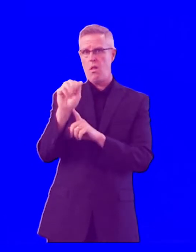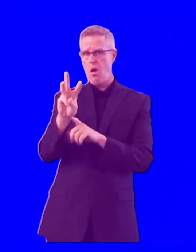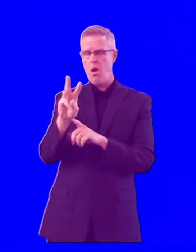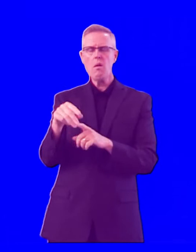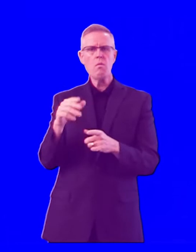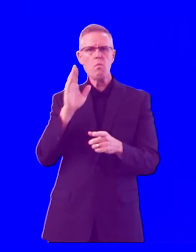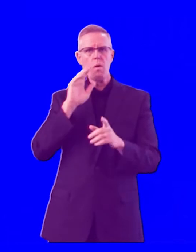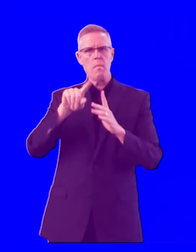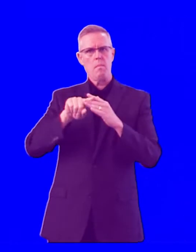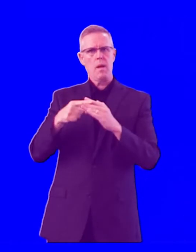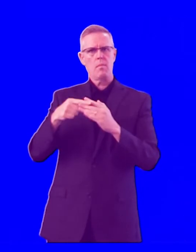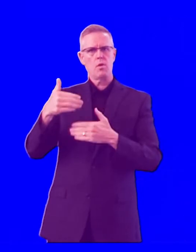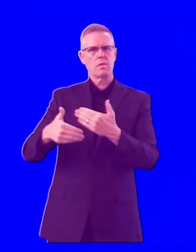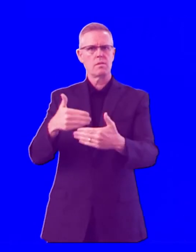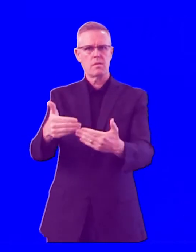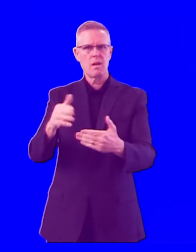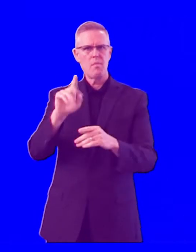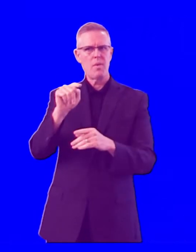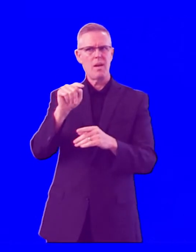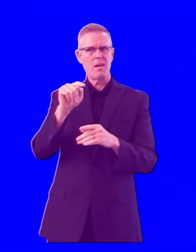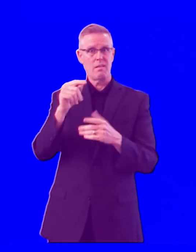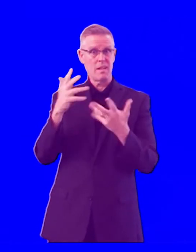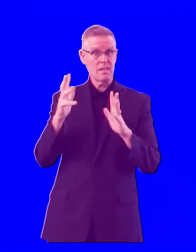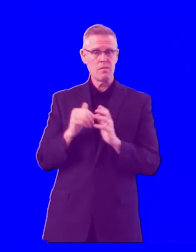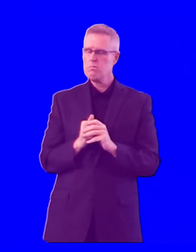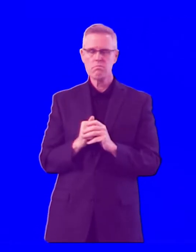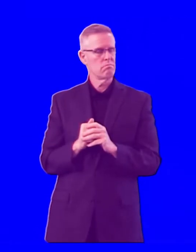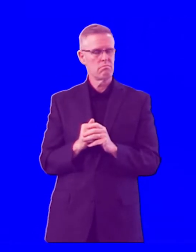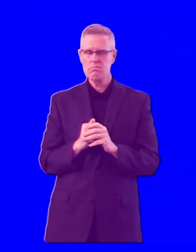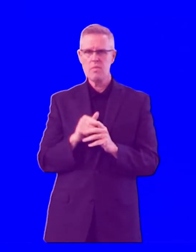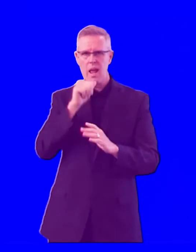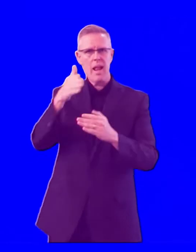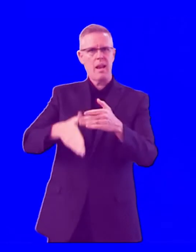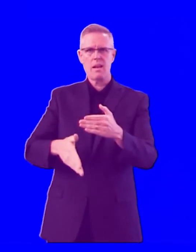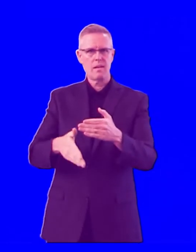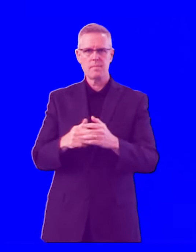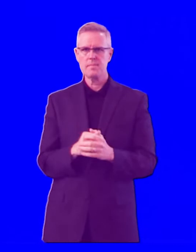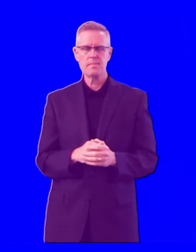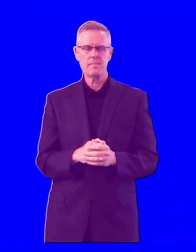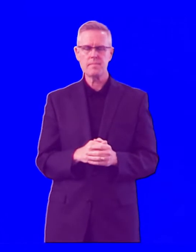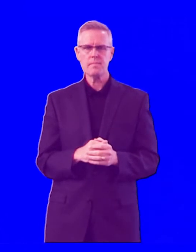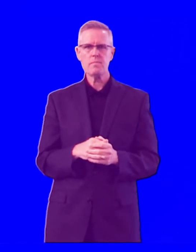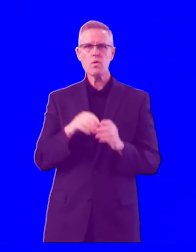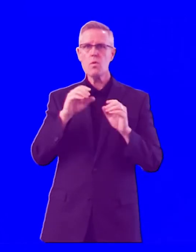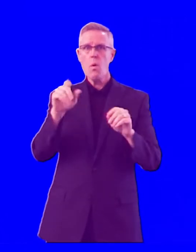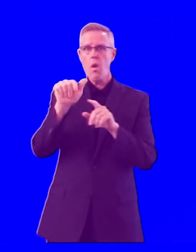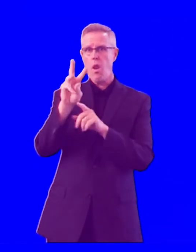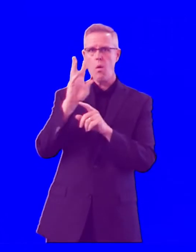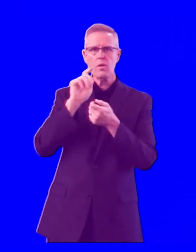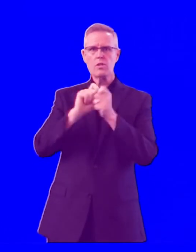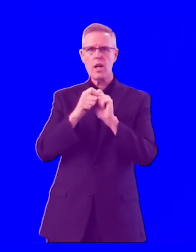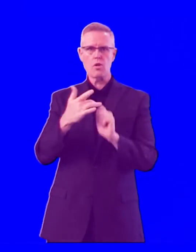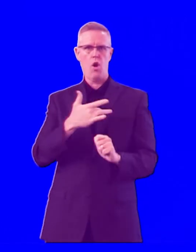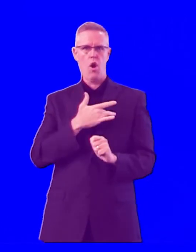will often begin a process, but that's not the it. That's not the end point. No law changes the